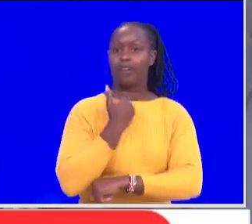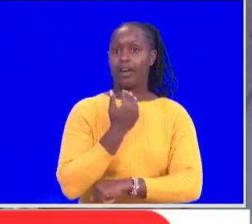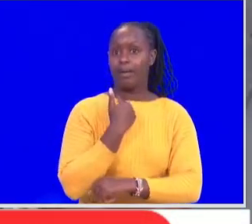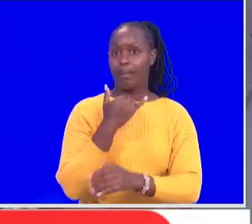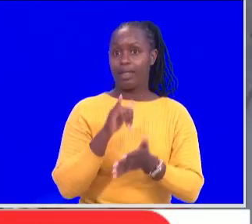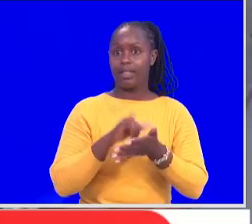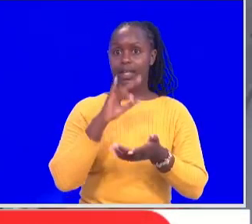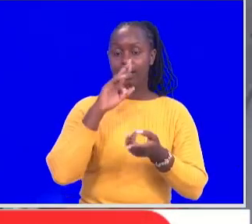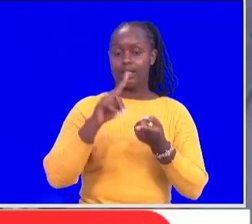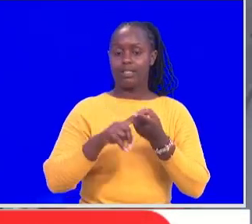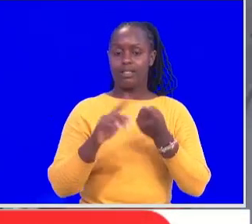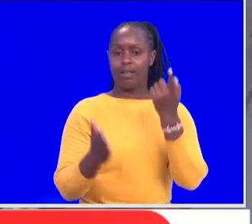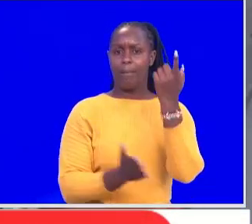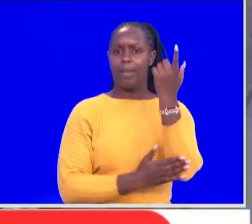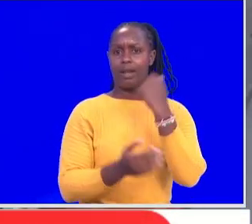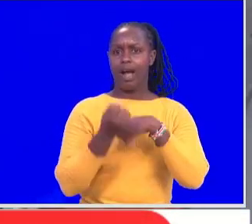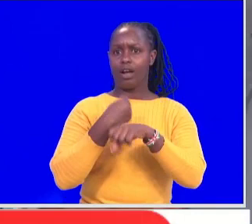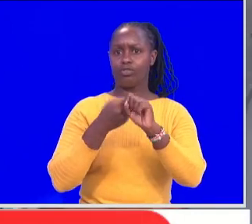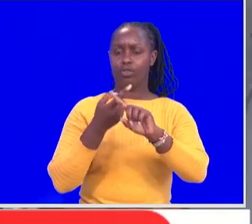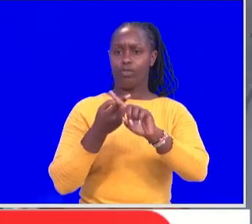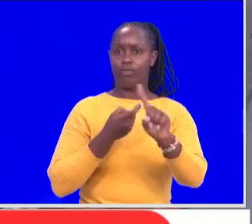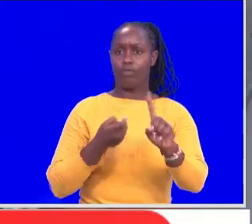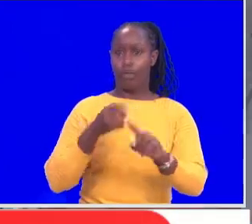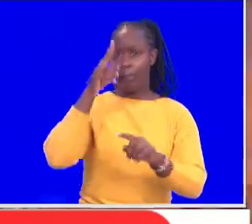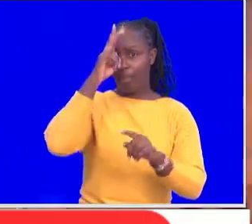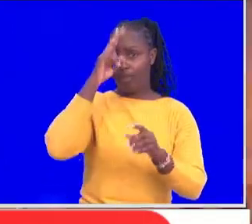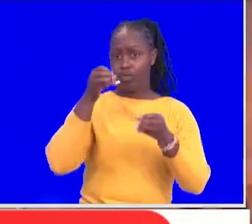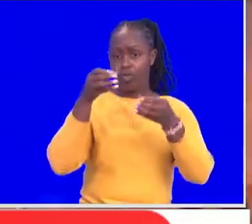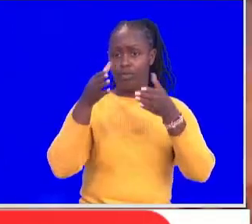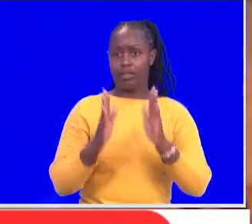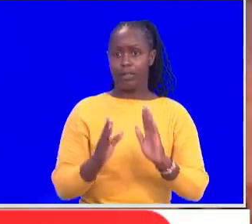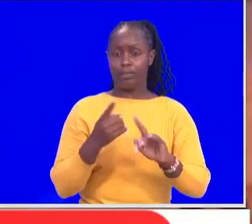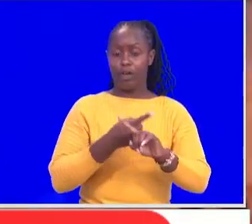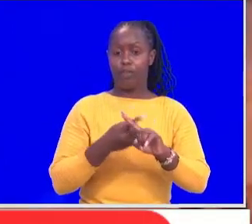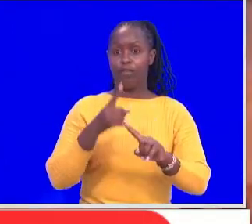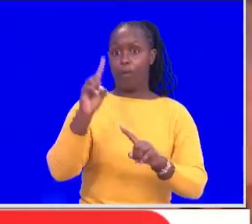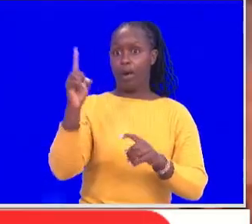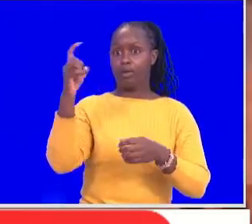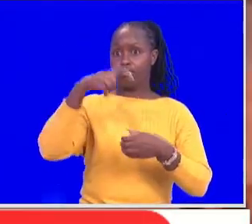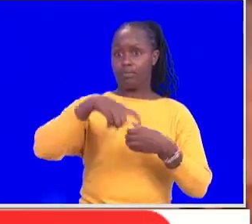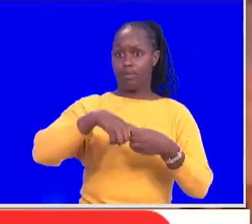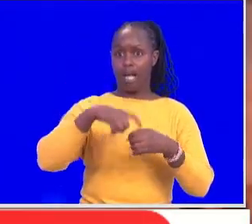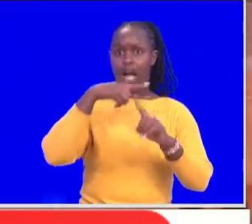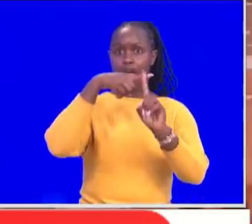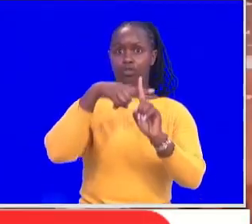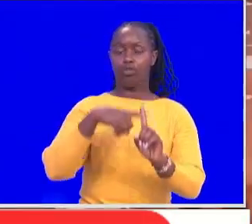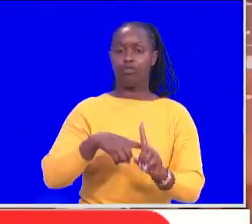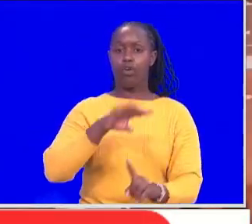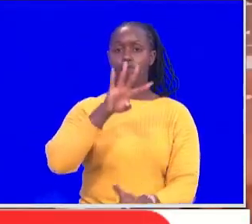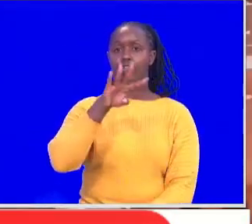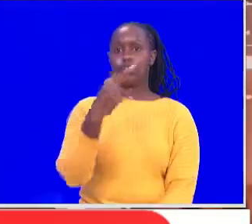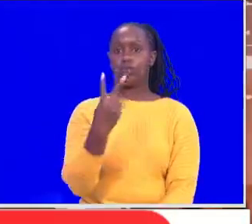and decisive action from law enforcers. This year's Form 1 placement saw a total of